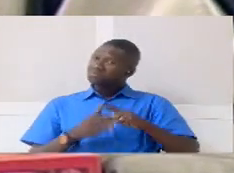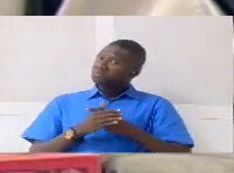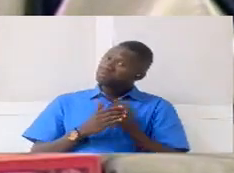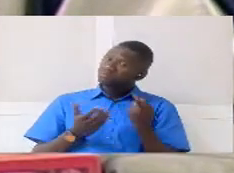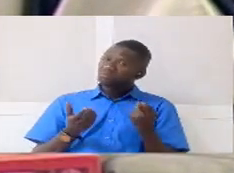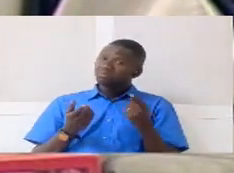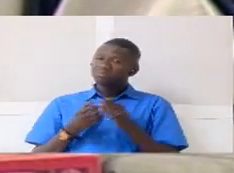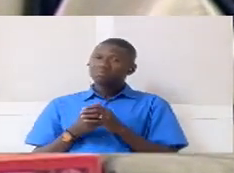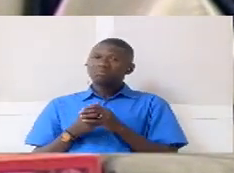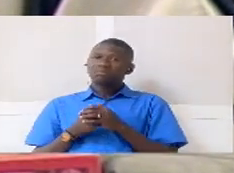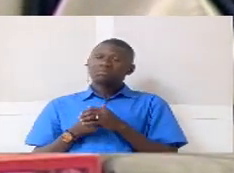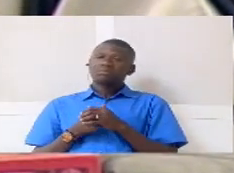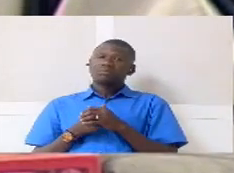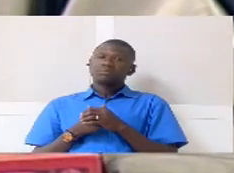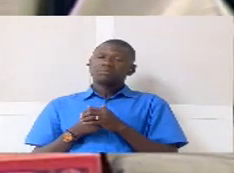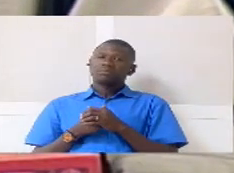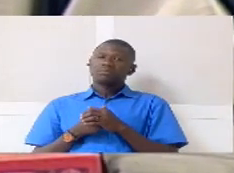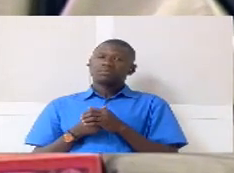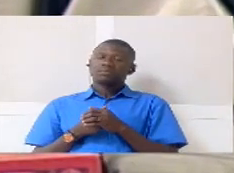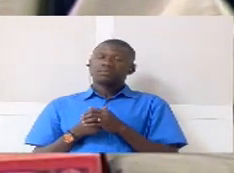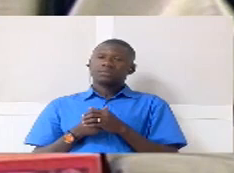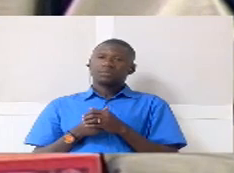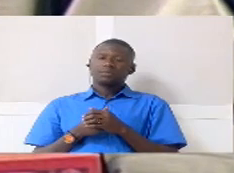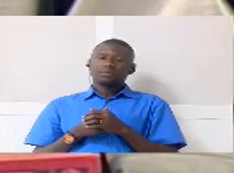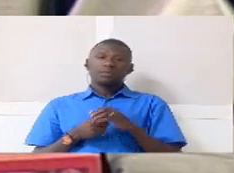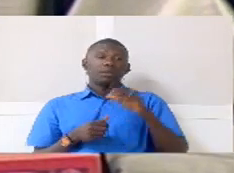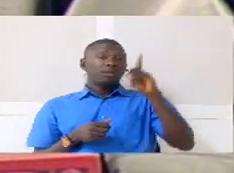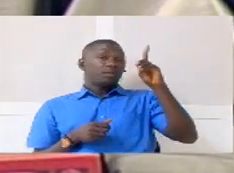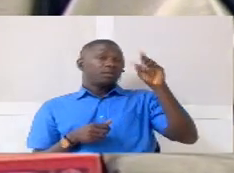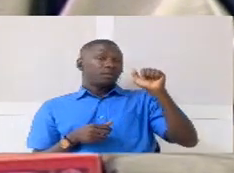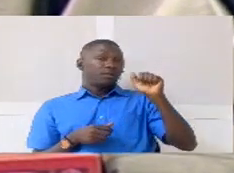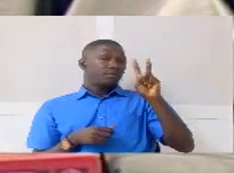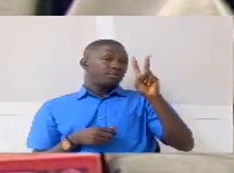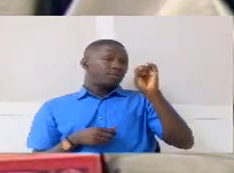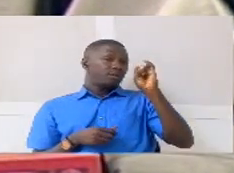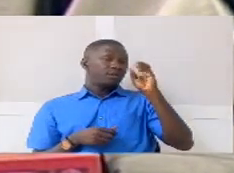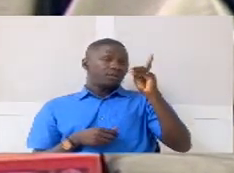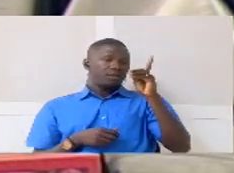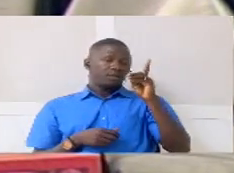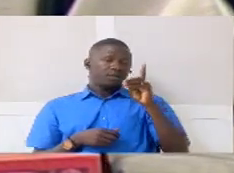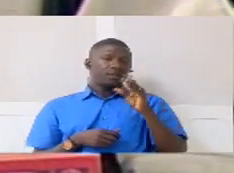2017. David, I signalu lutale. David had five stints at the top.